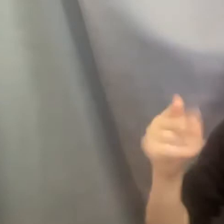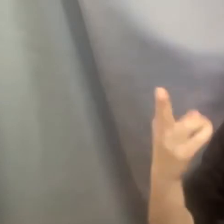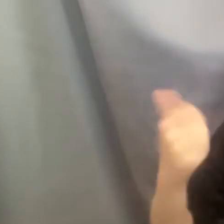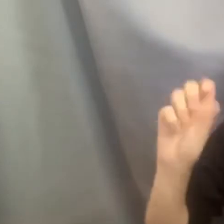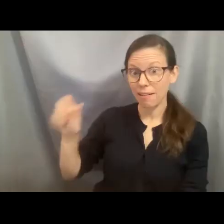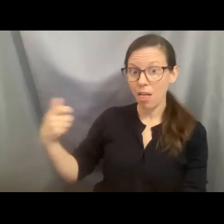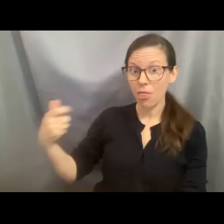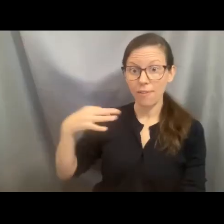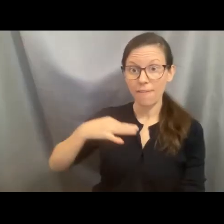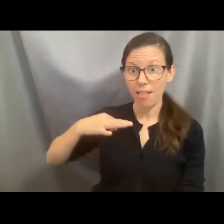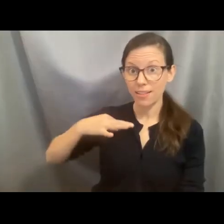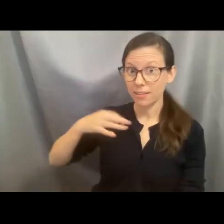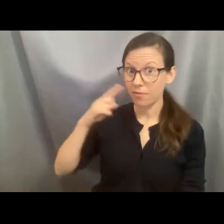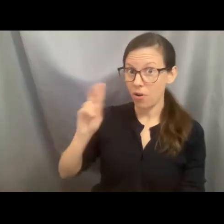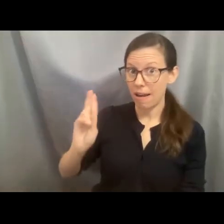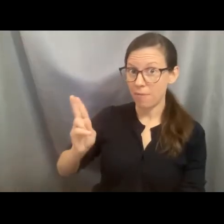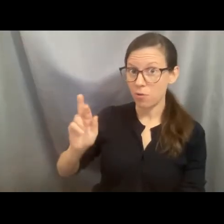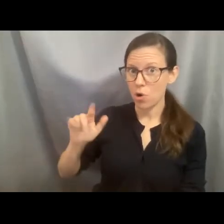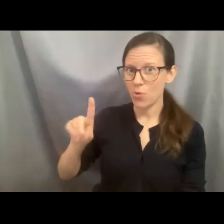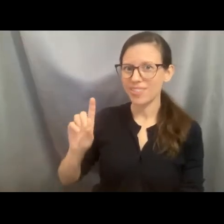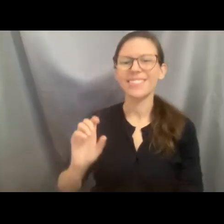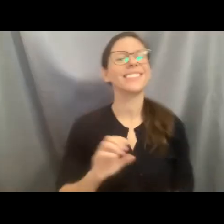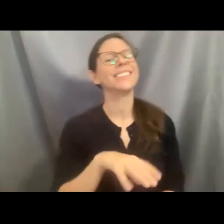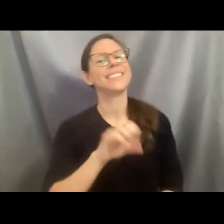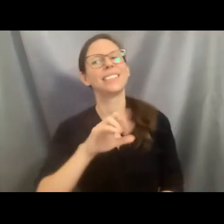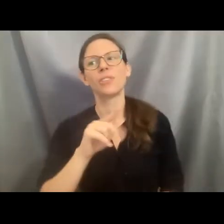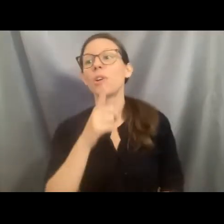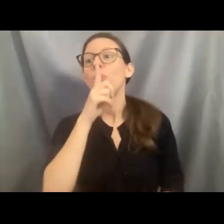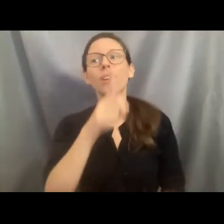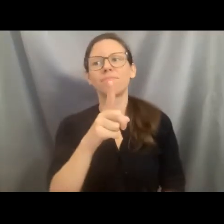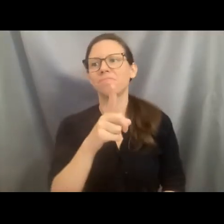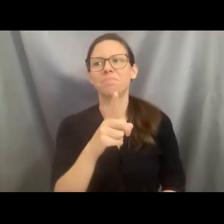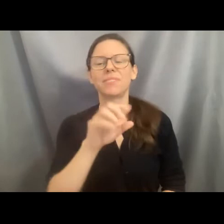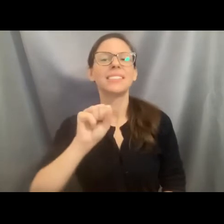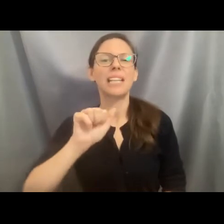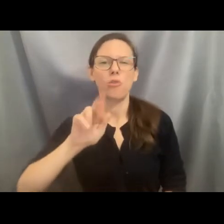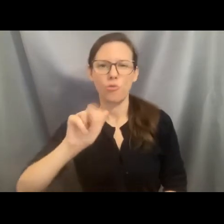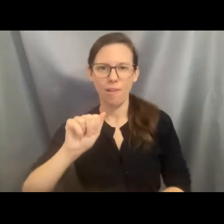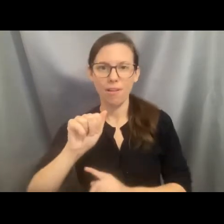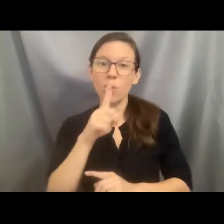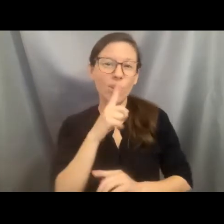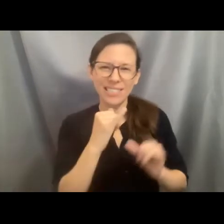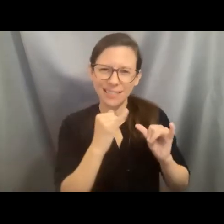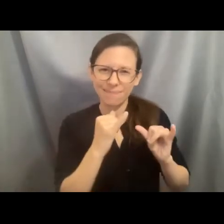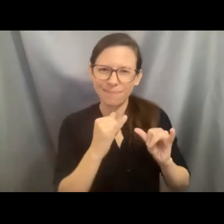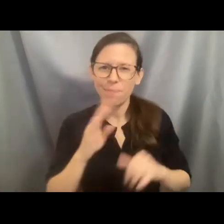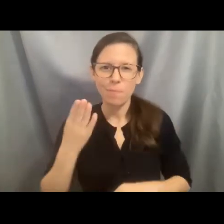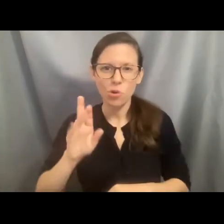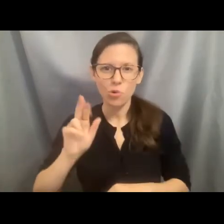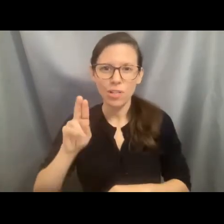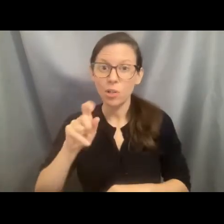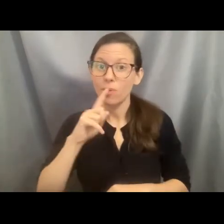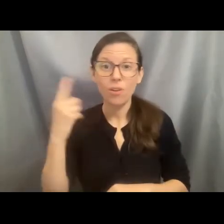as Blue Ridge. We're always looking for folks to help us with our various campaigns